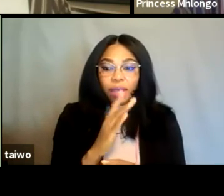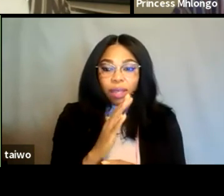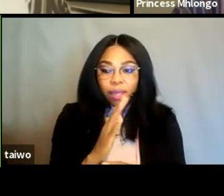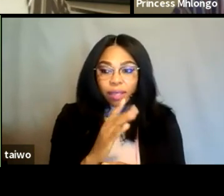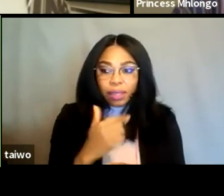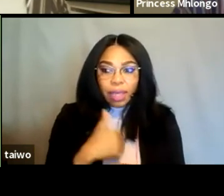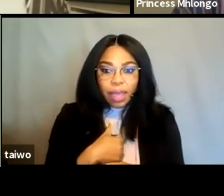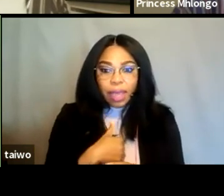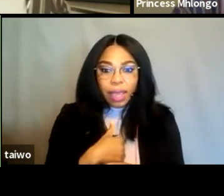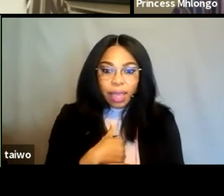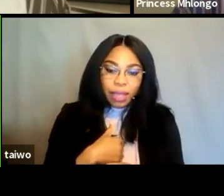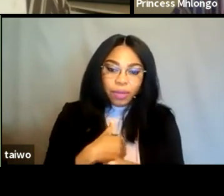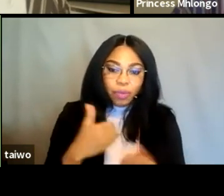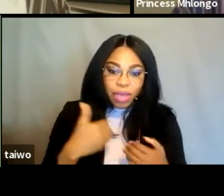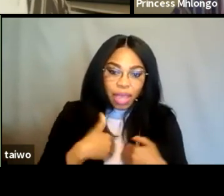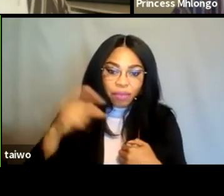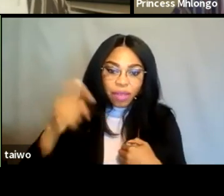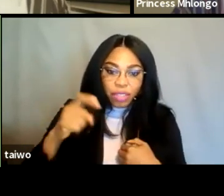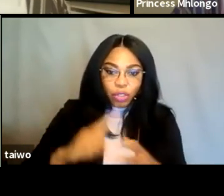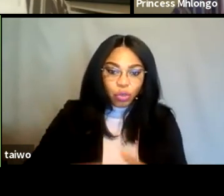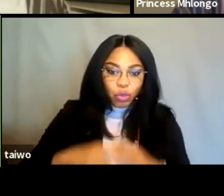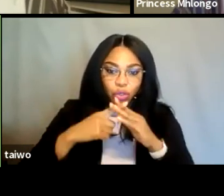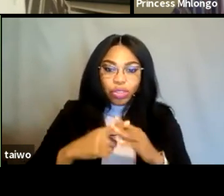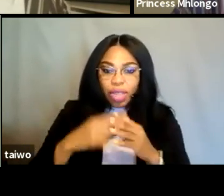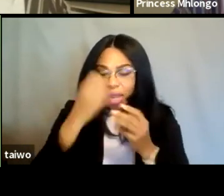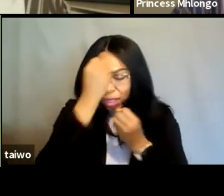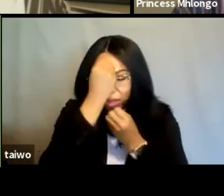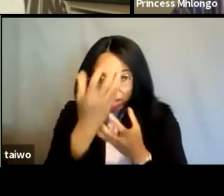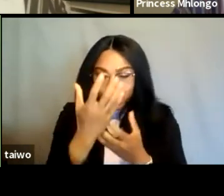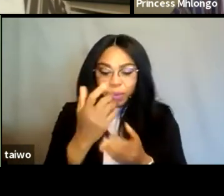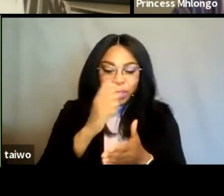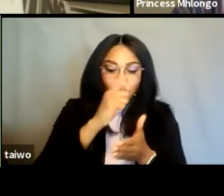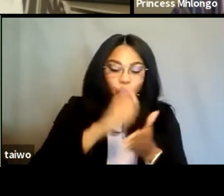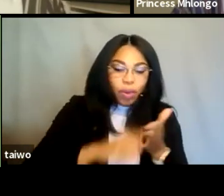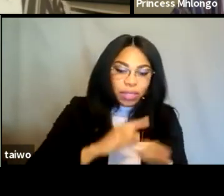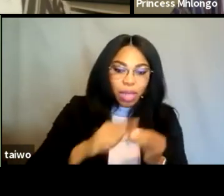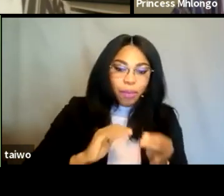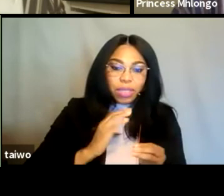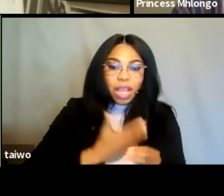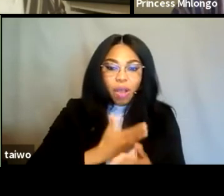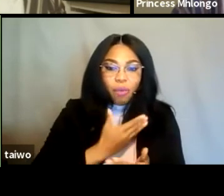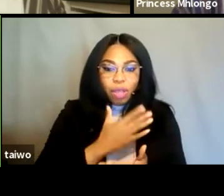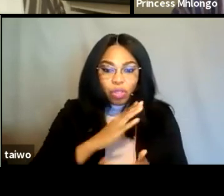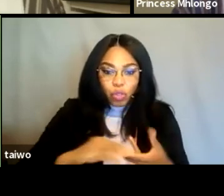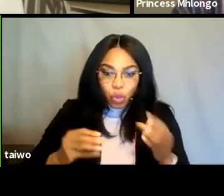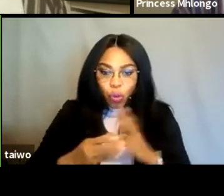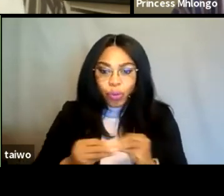and there's the need for us to start deconstructing, writing about our stories, and